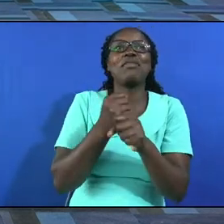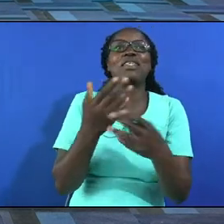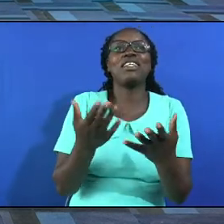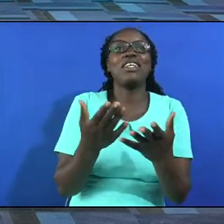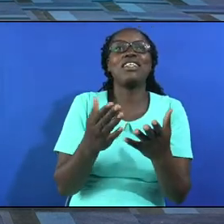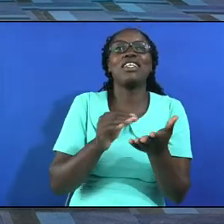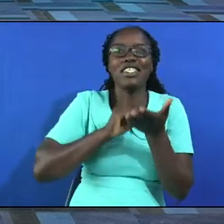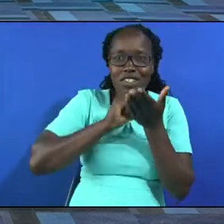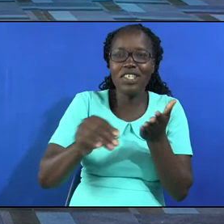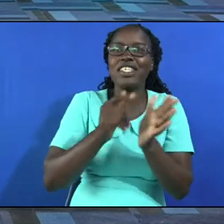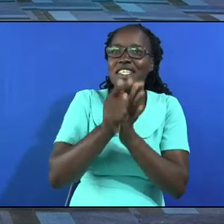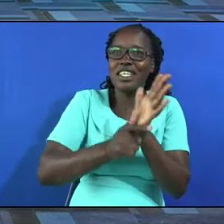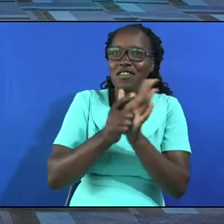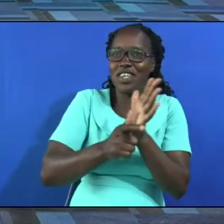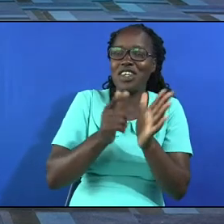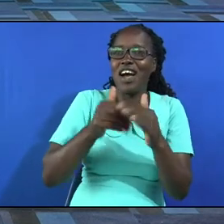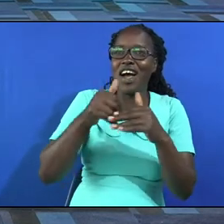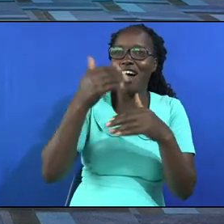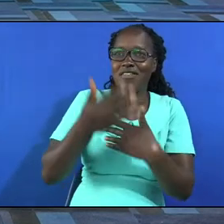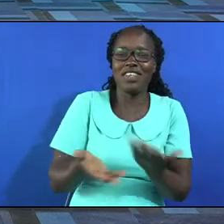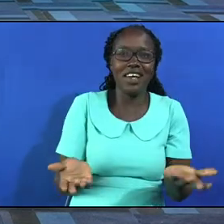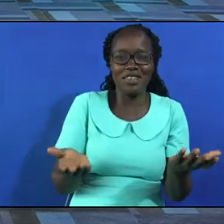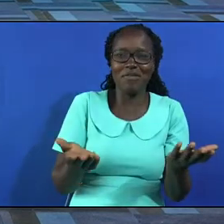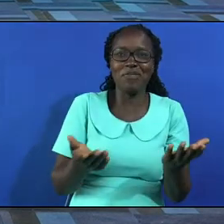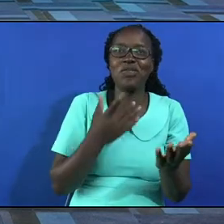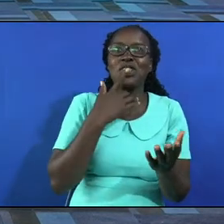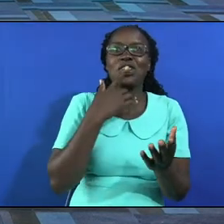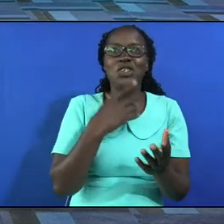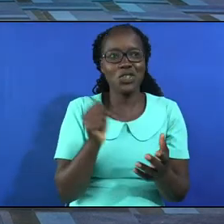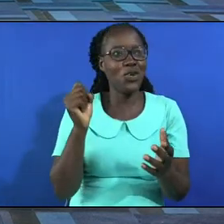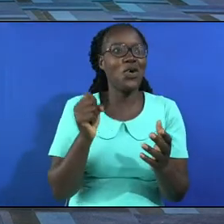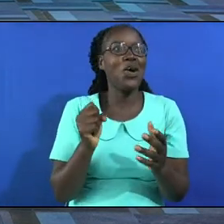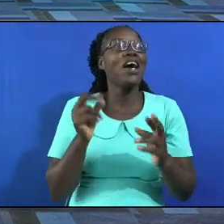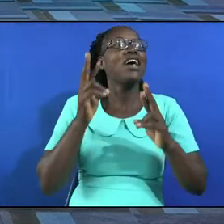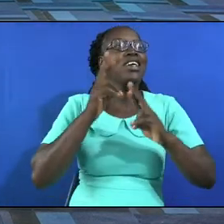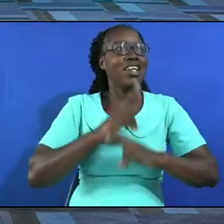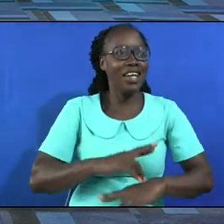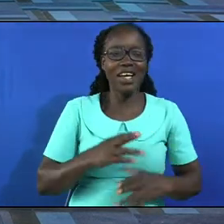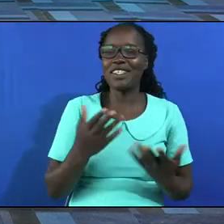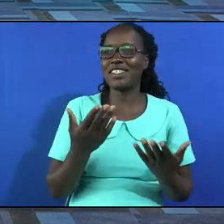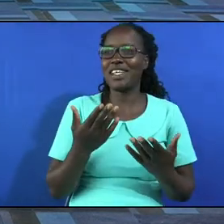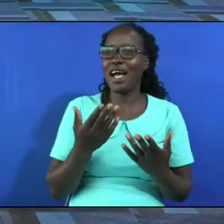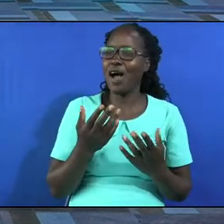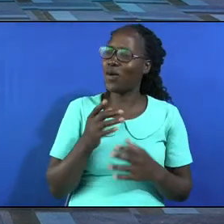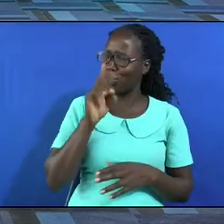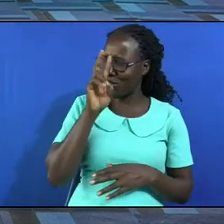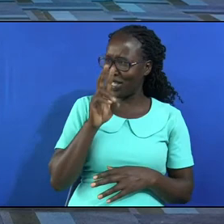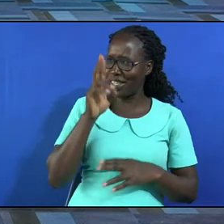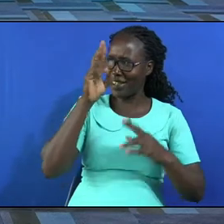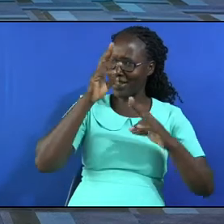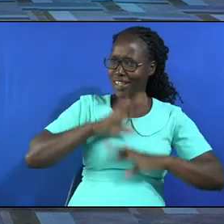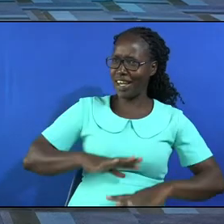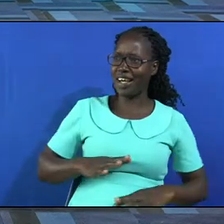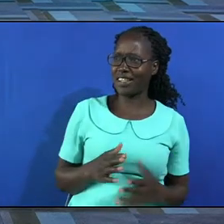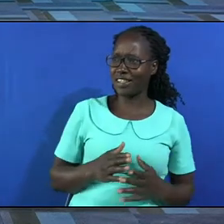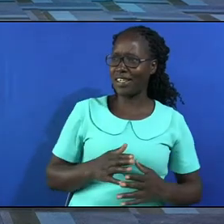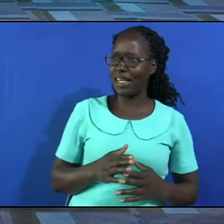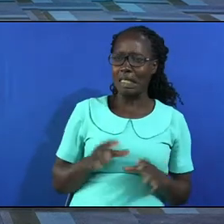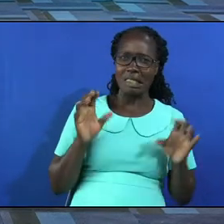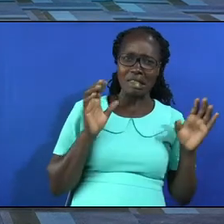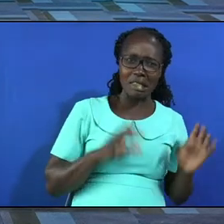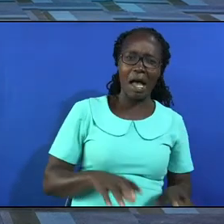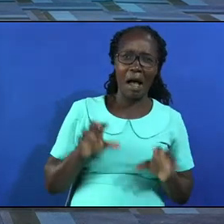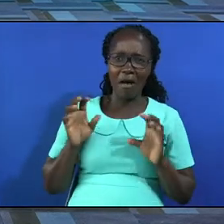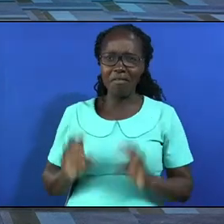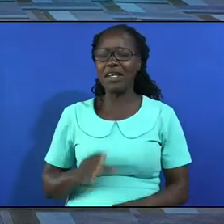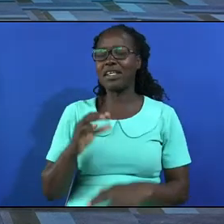is to delete the video after this. Is that okay, friends? Yeah, so let's relax, friends. I want to see relaxed faces, not suffering